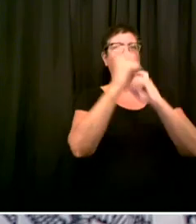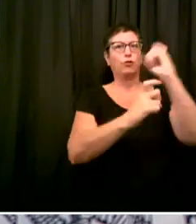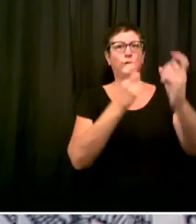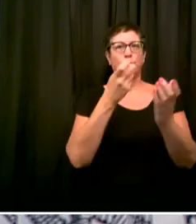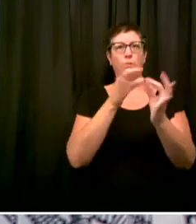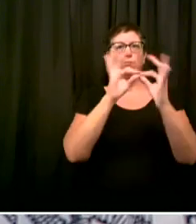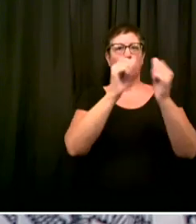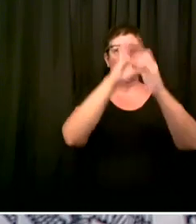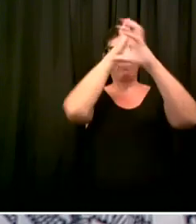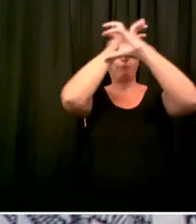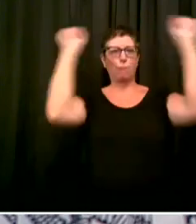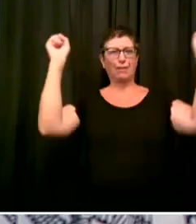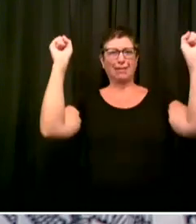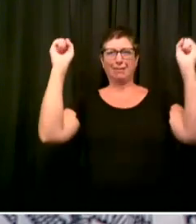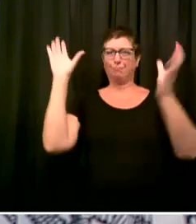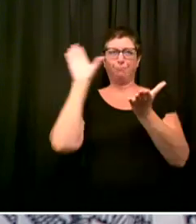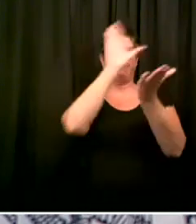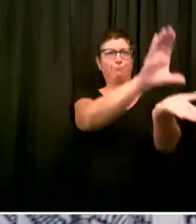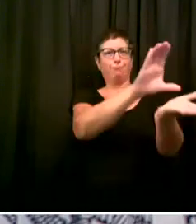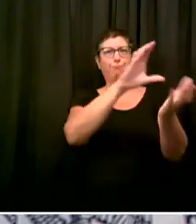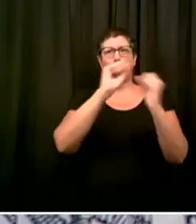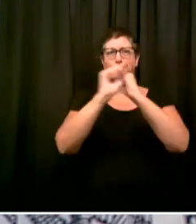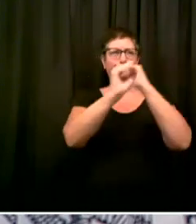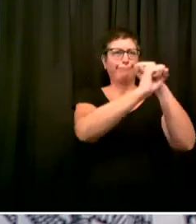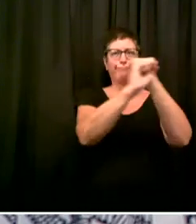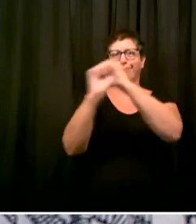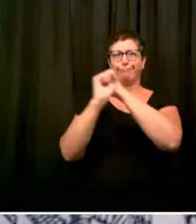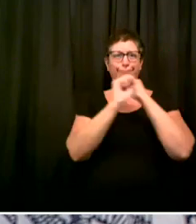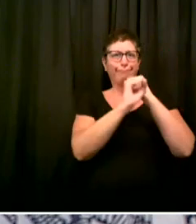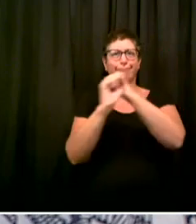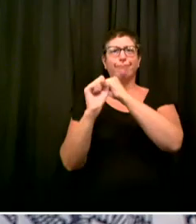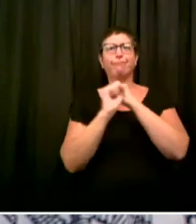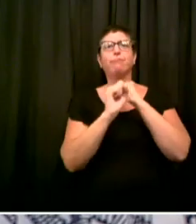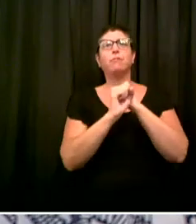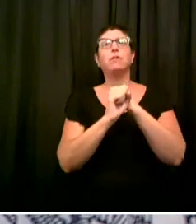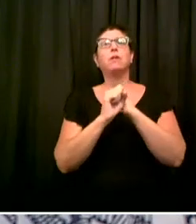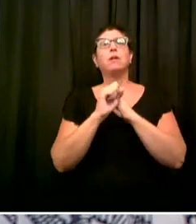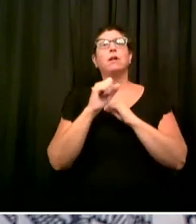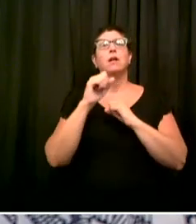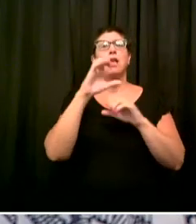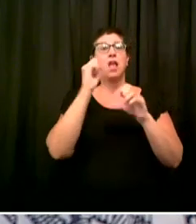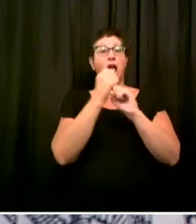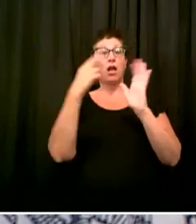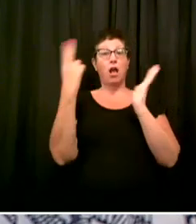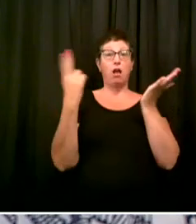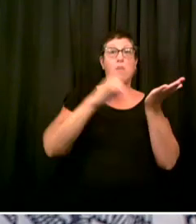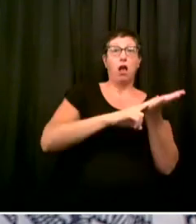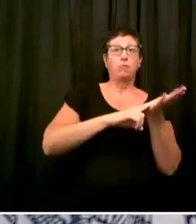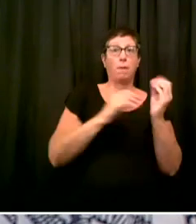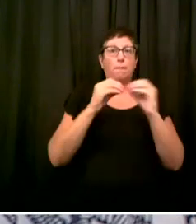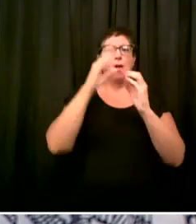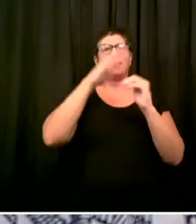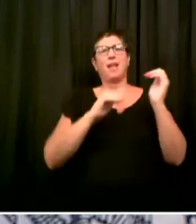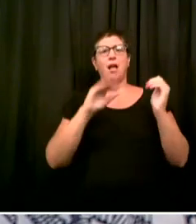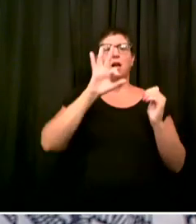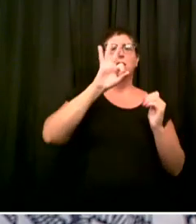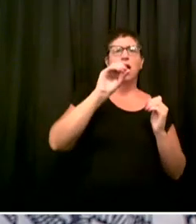whose firm secured an emergency contract of more than $90 million for ventilators and